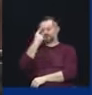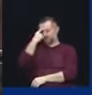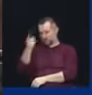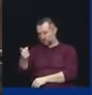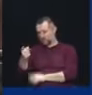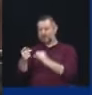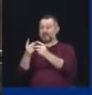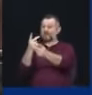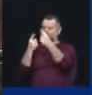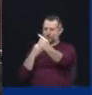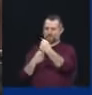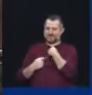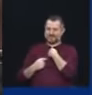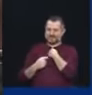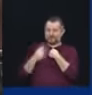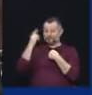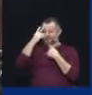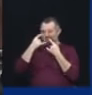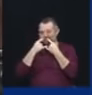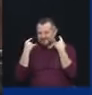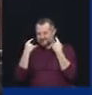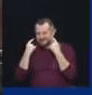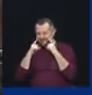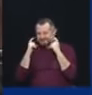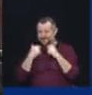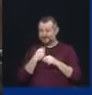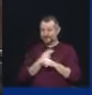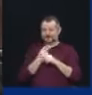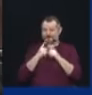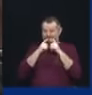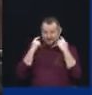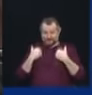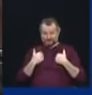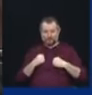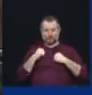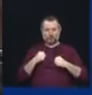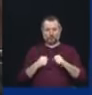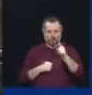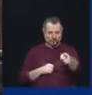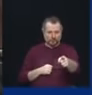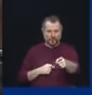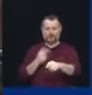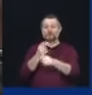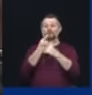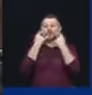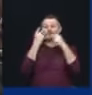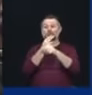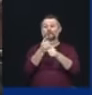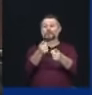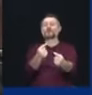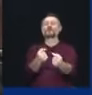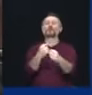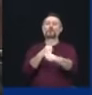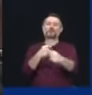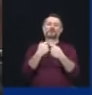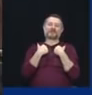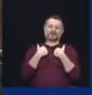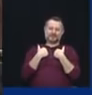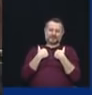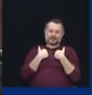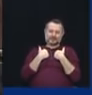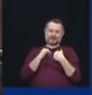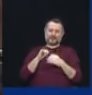mask. I wear a mask to protect you. You wear a mask to protect me. And that is part of being a New